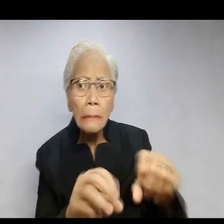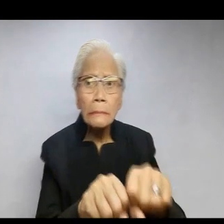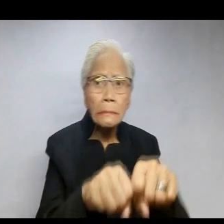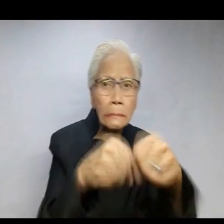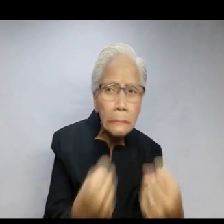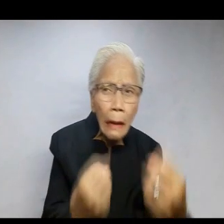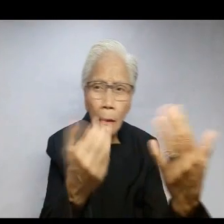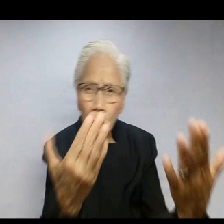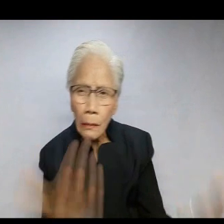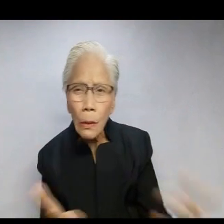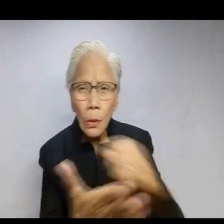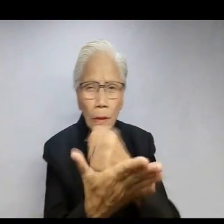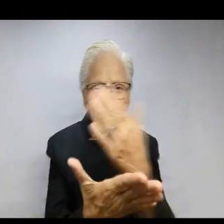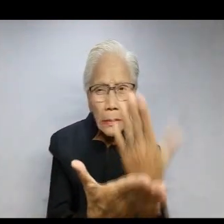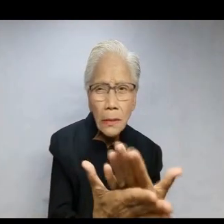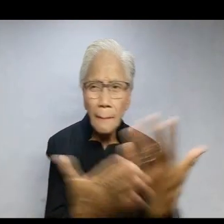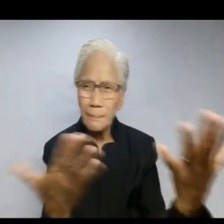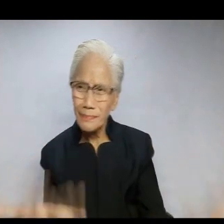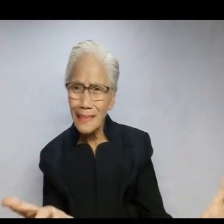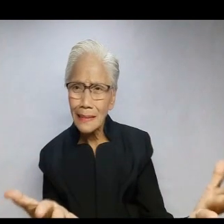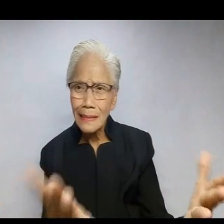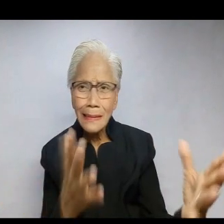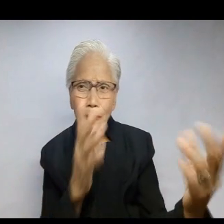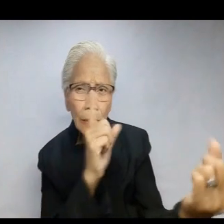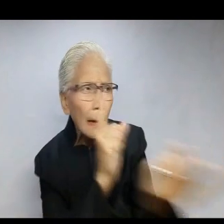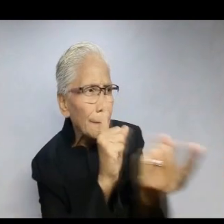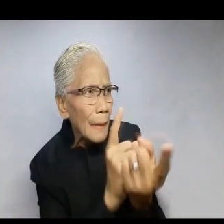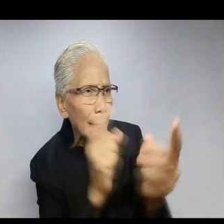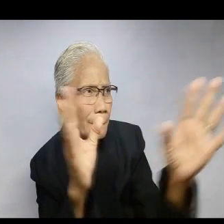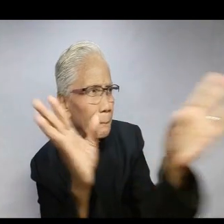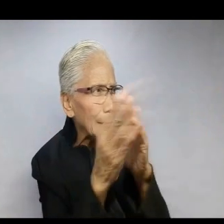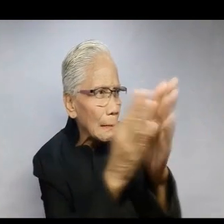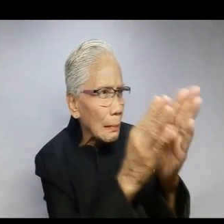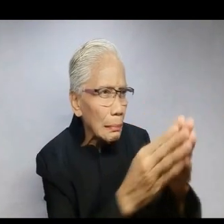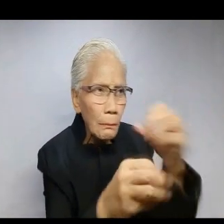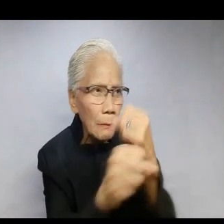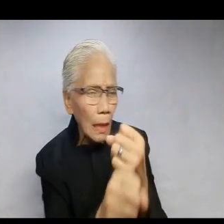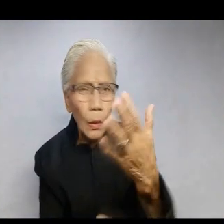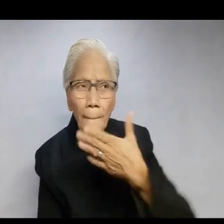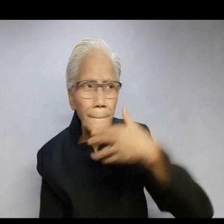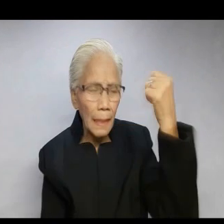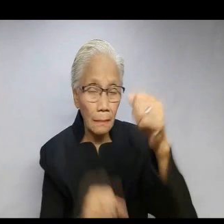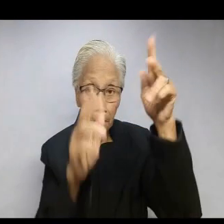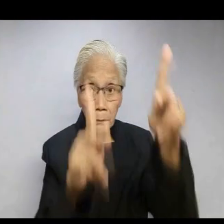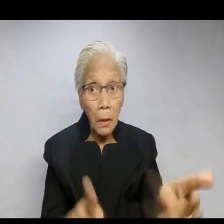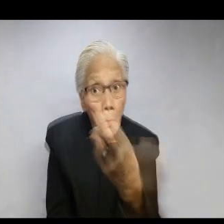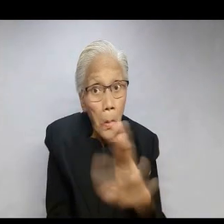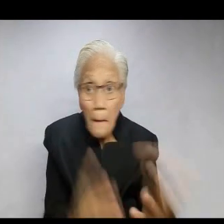you need to break free from some thinking or some conventions that do not make you a better